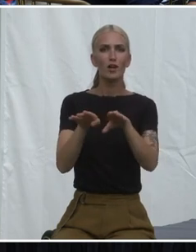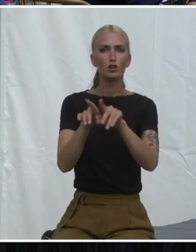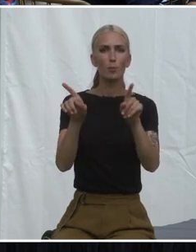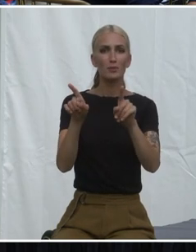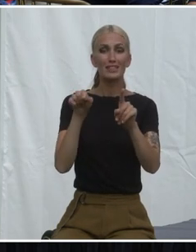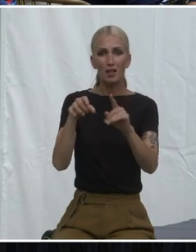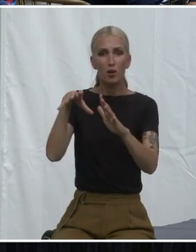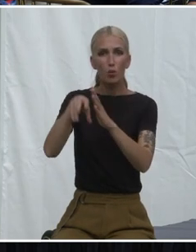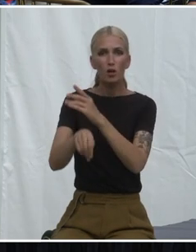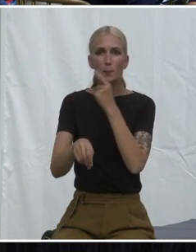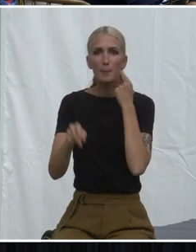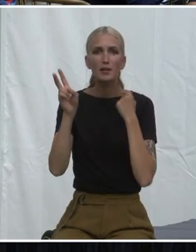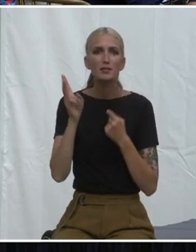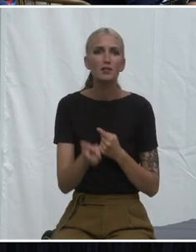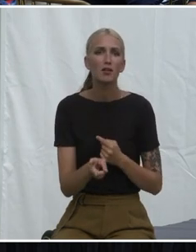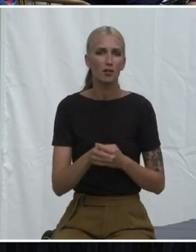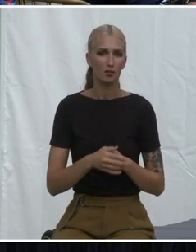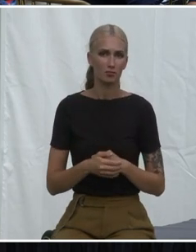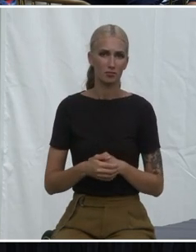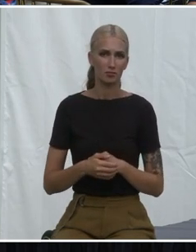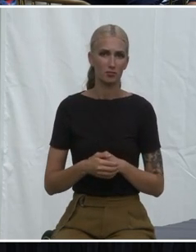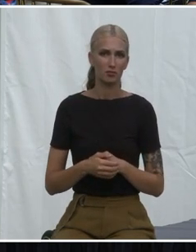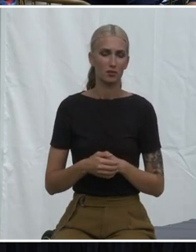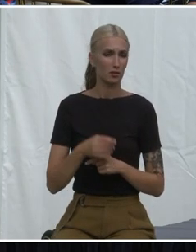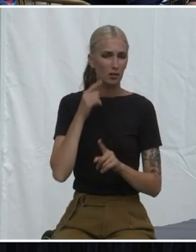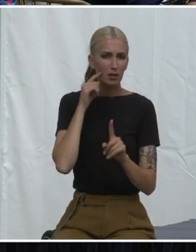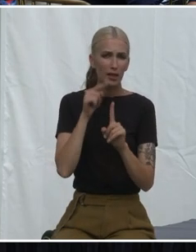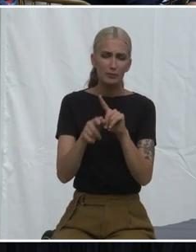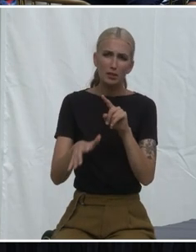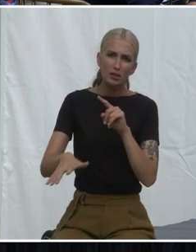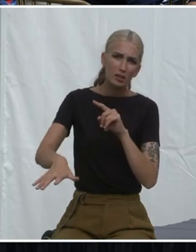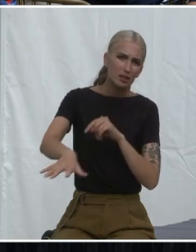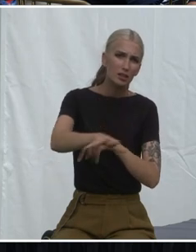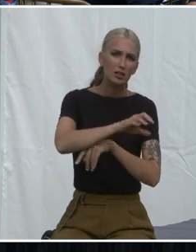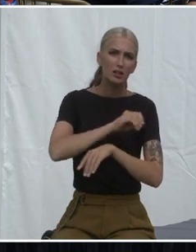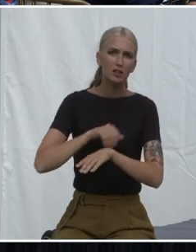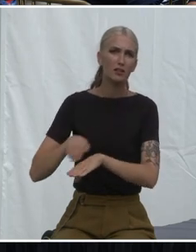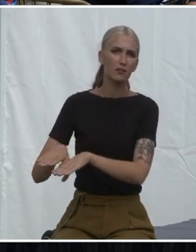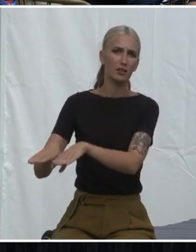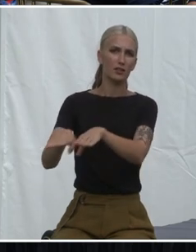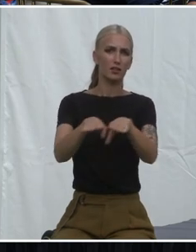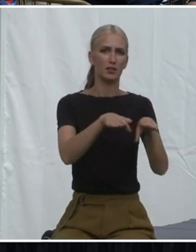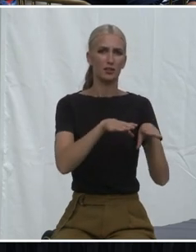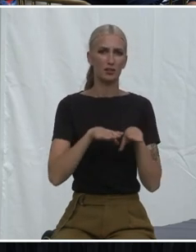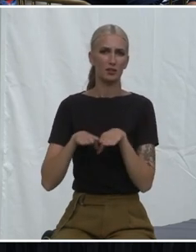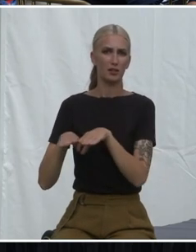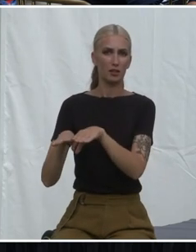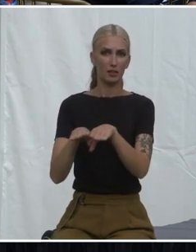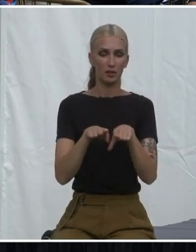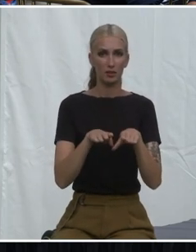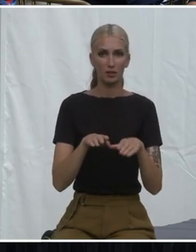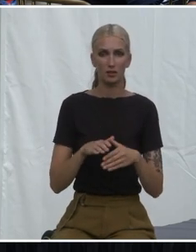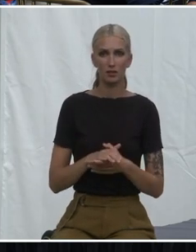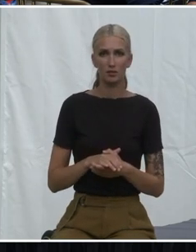And I had to add, it's for everyone seeking problem because of they are in a